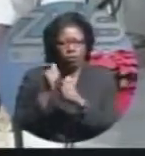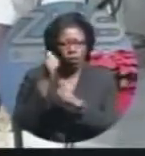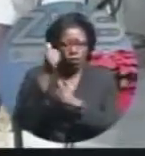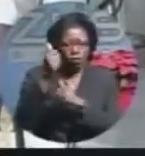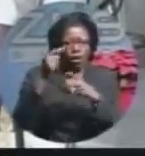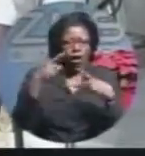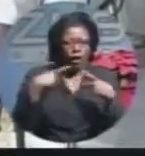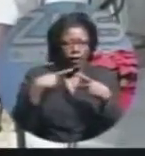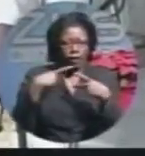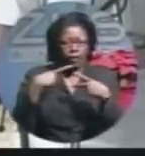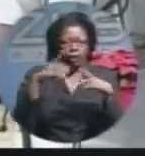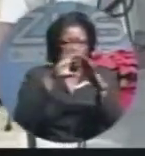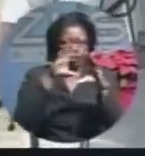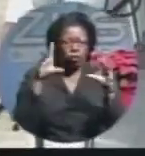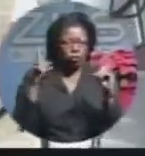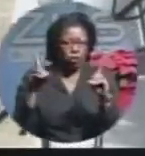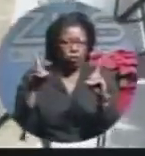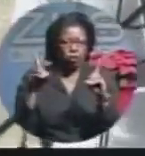few degrees with it.